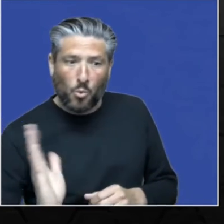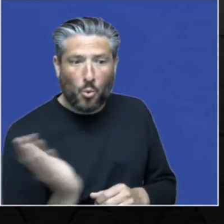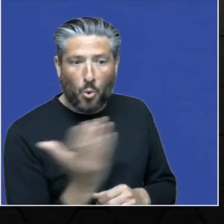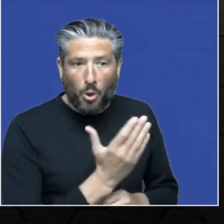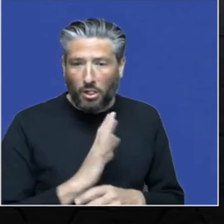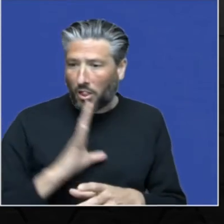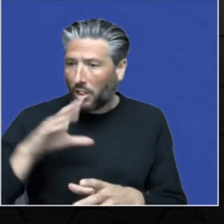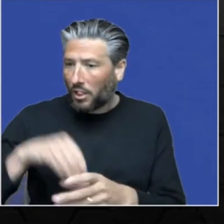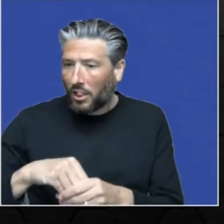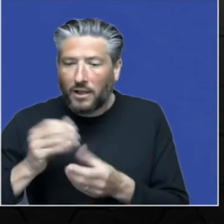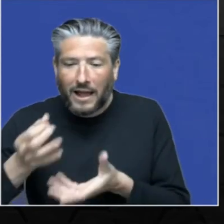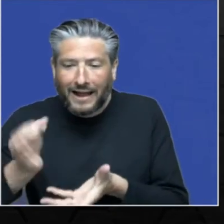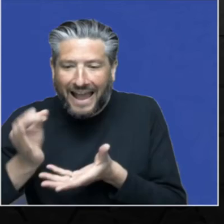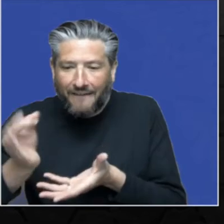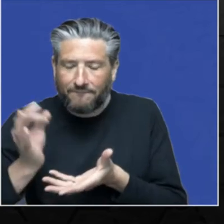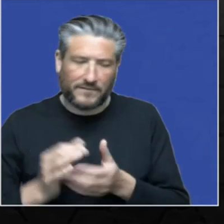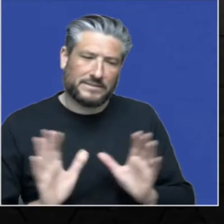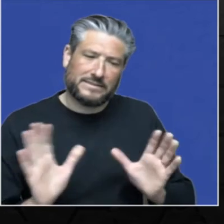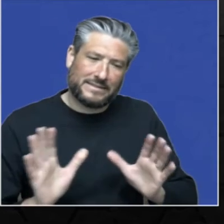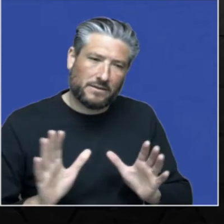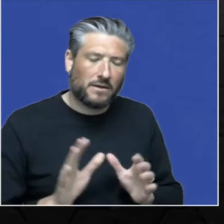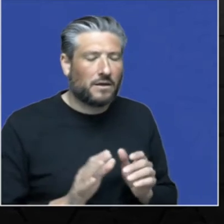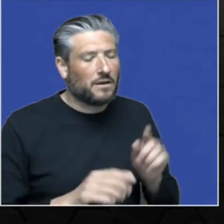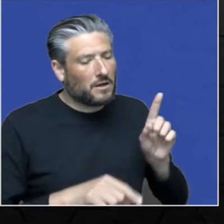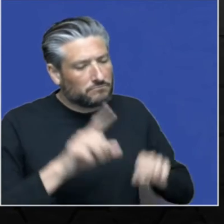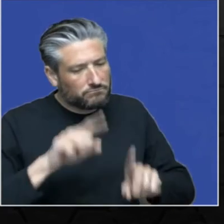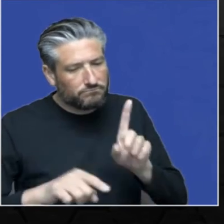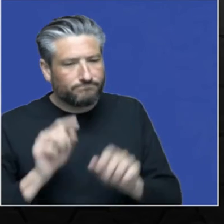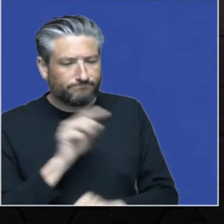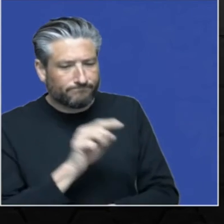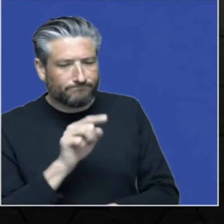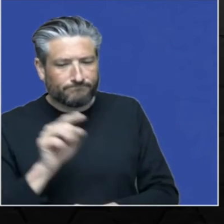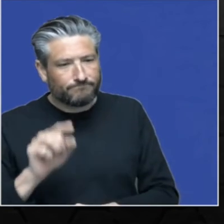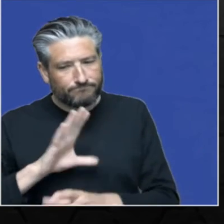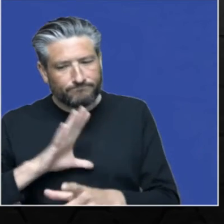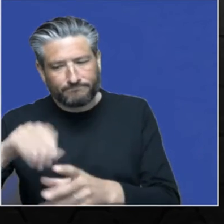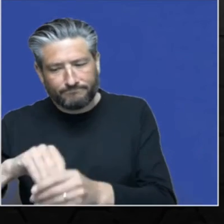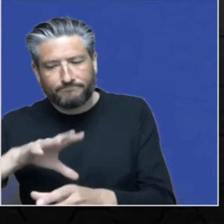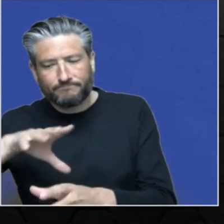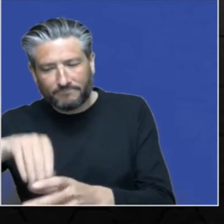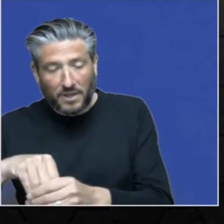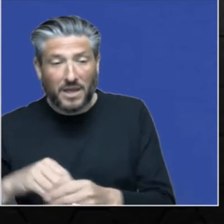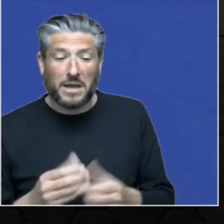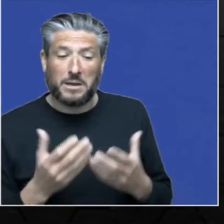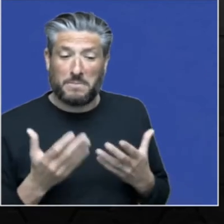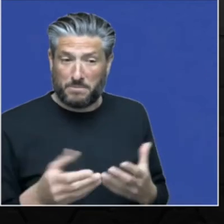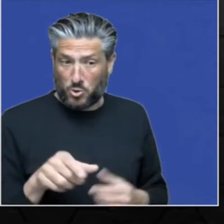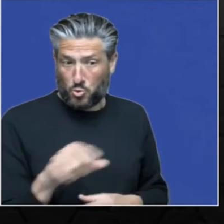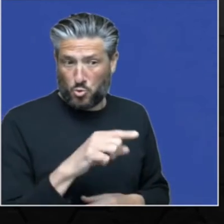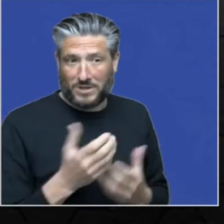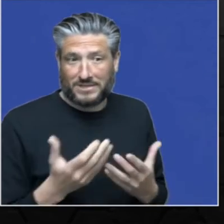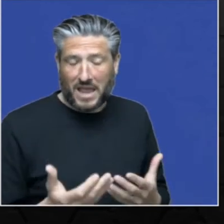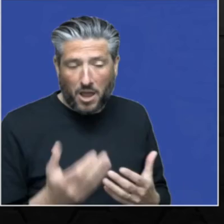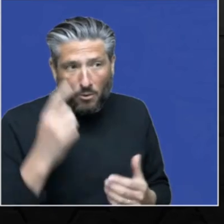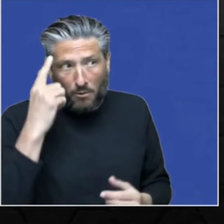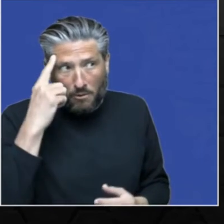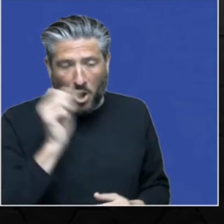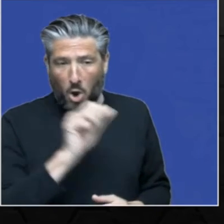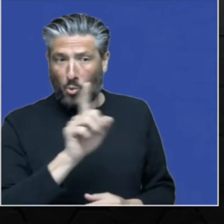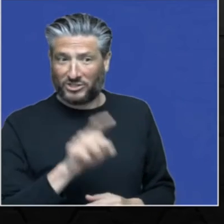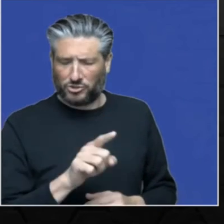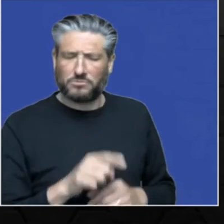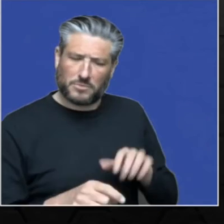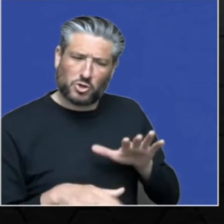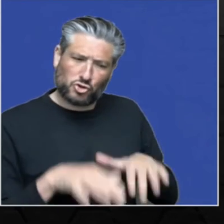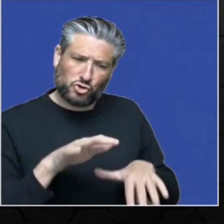have any questions for this particular chat, you can for this particular session, you can send your questions in the chat, and we'll be happy